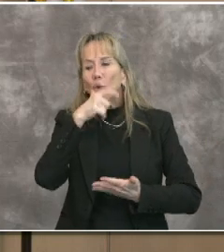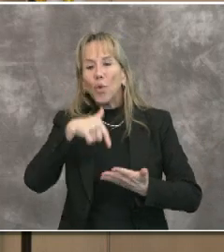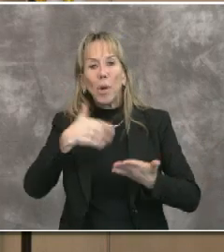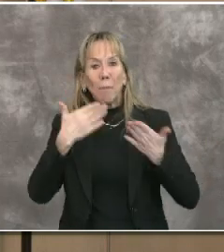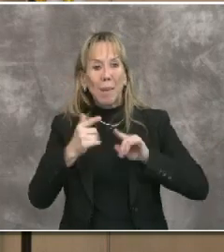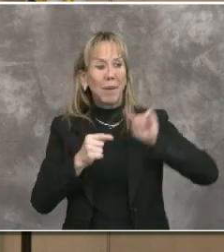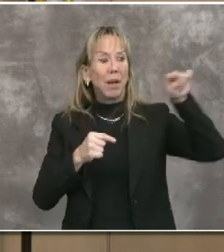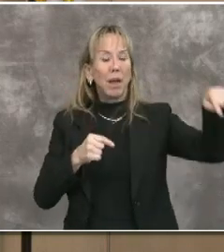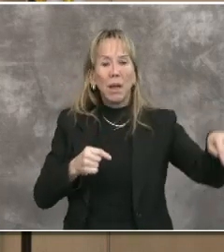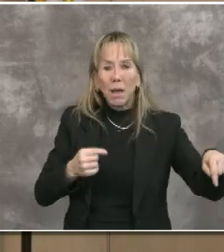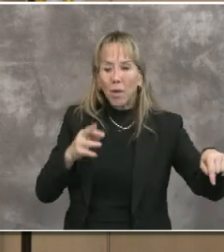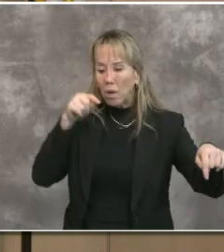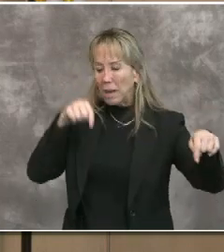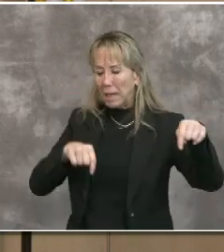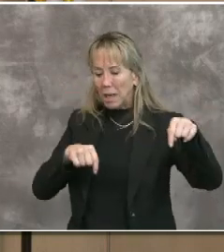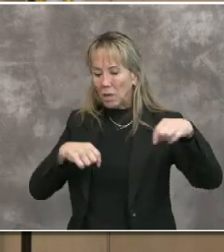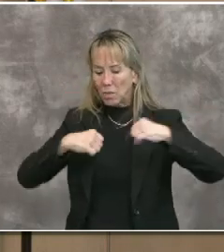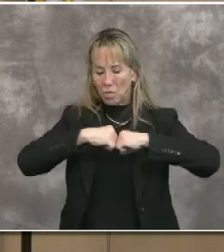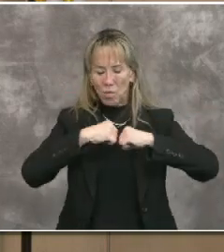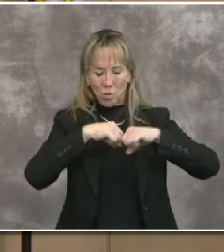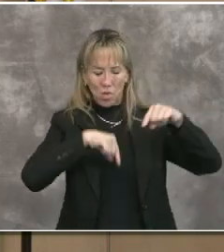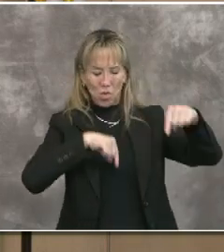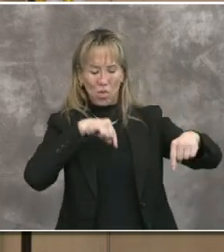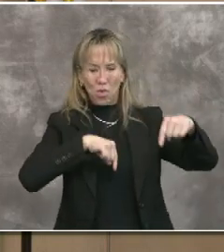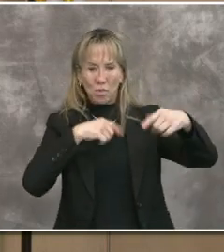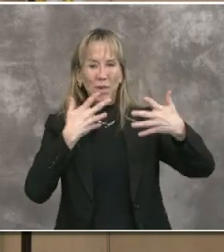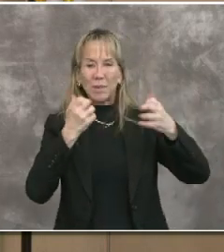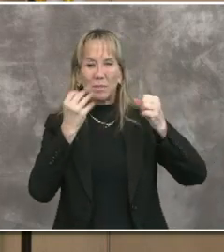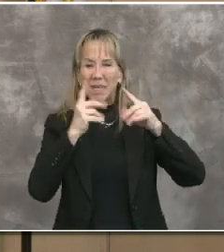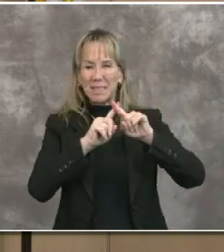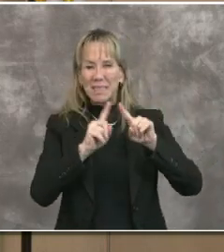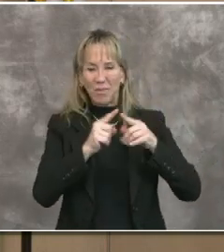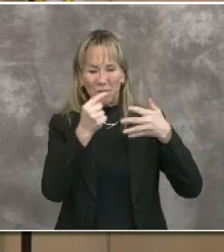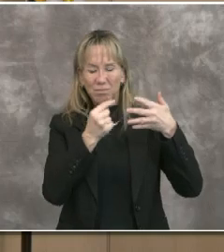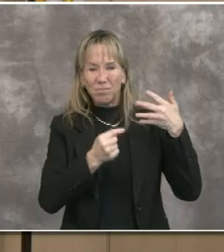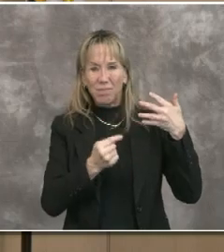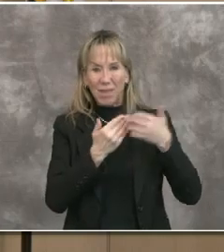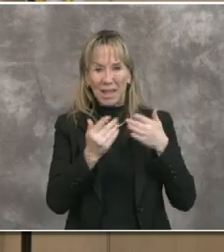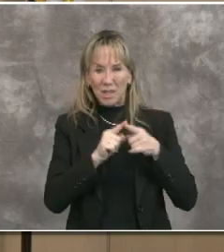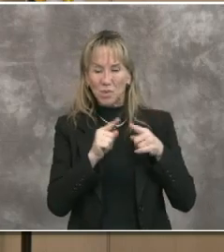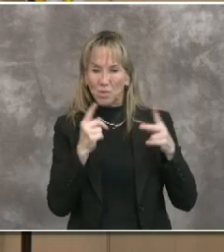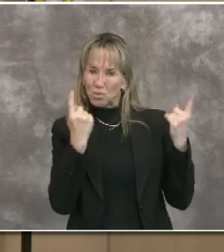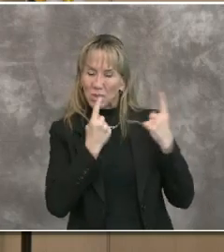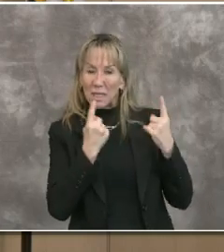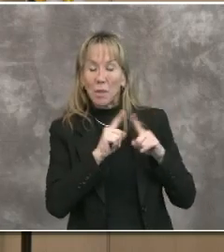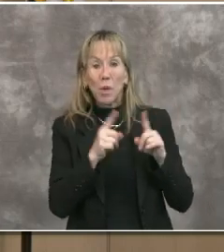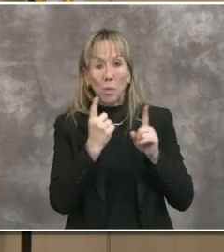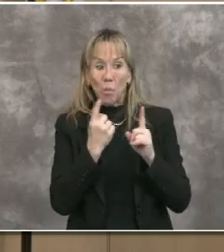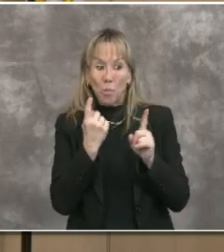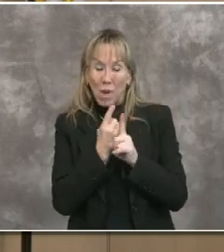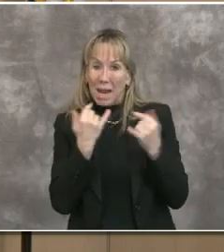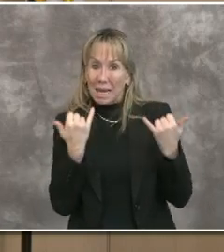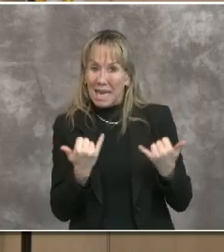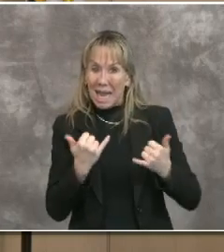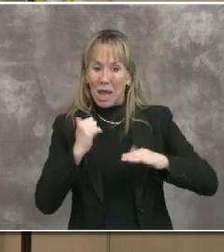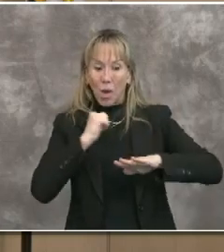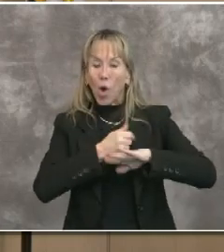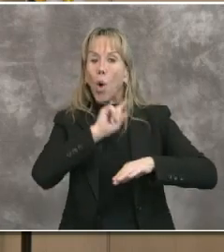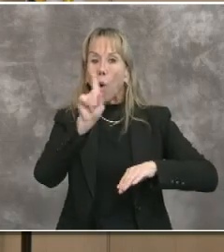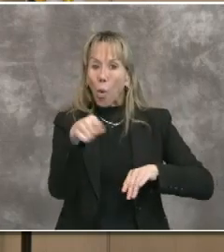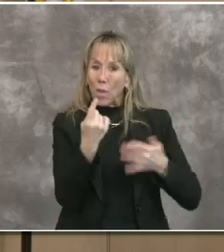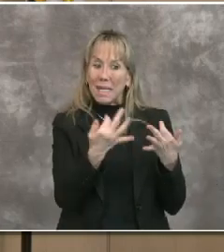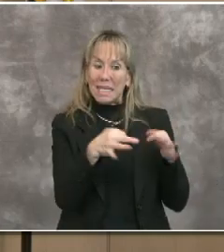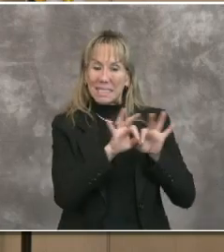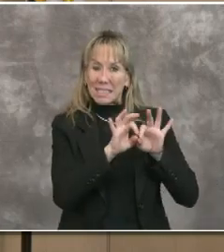across the border. But in terms of just, that's what's in place right now. Only essential